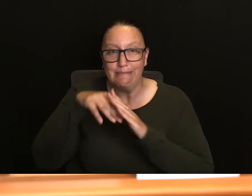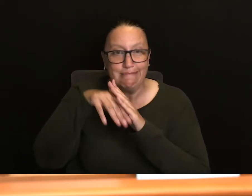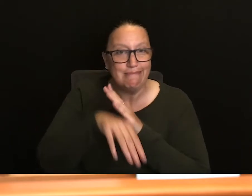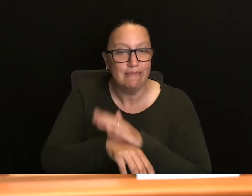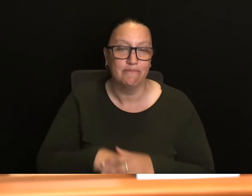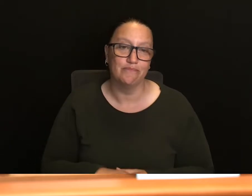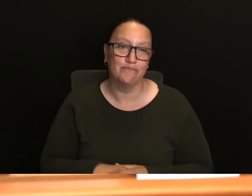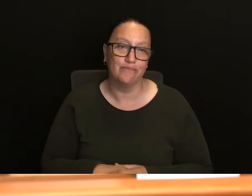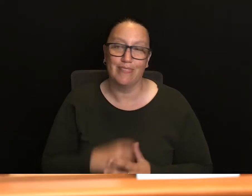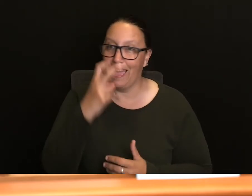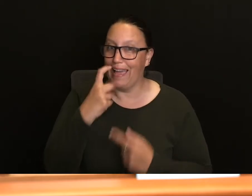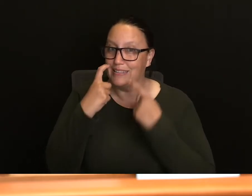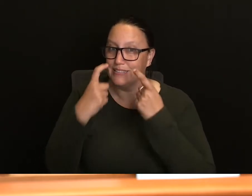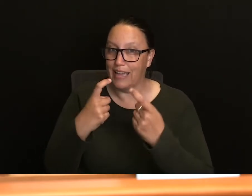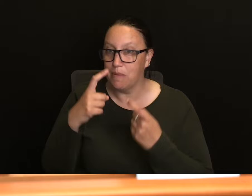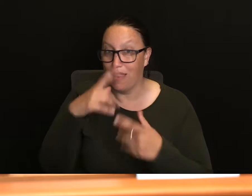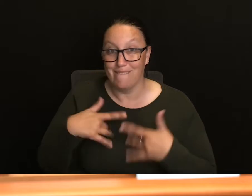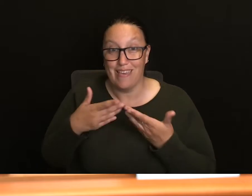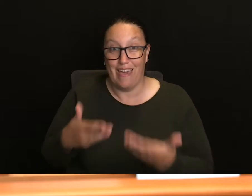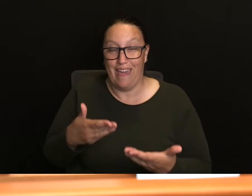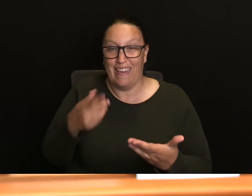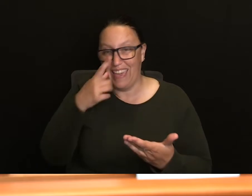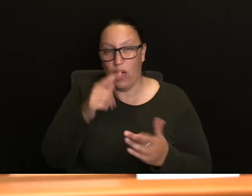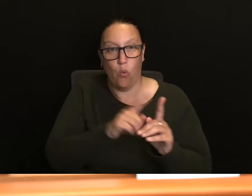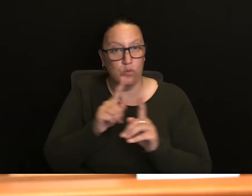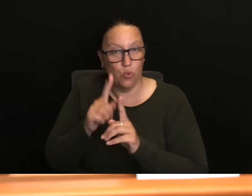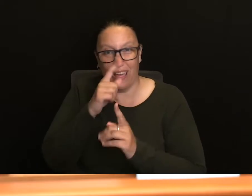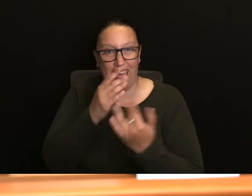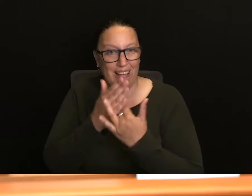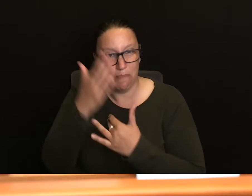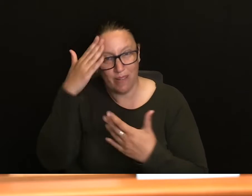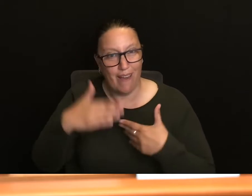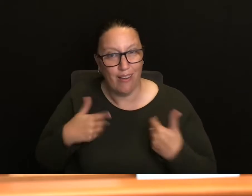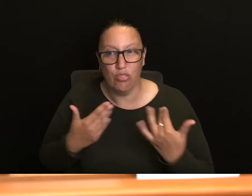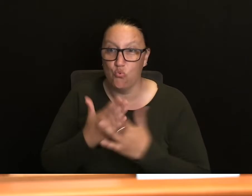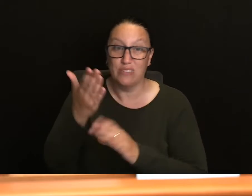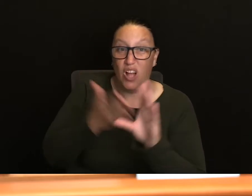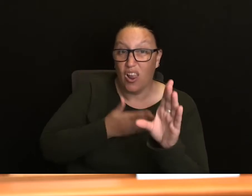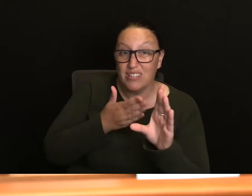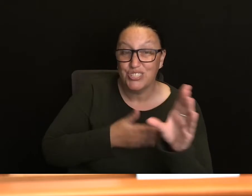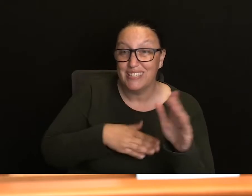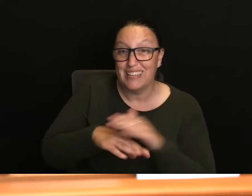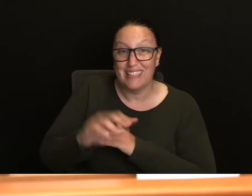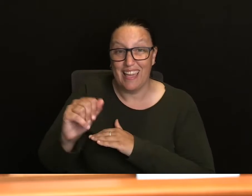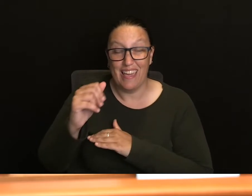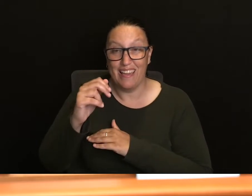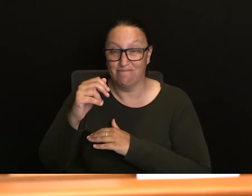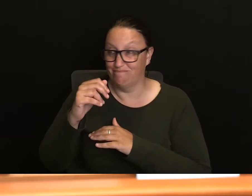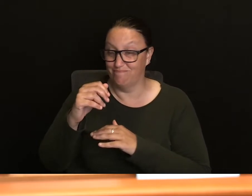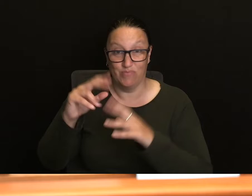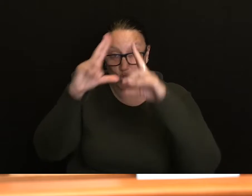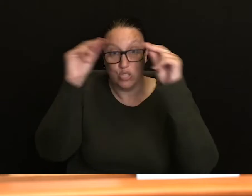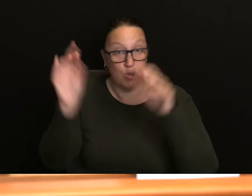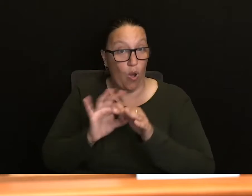access mental health support through Primary Health Network Commission services such as Psychological Services in Residential Aged